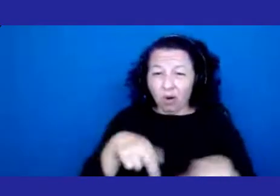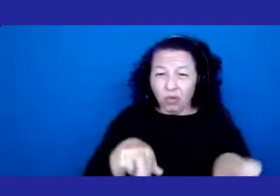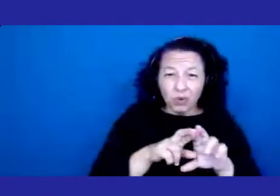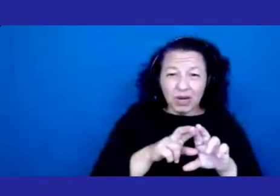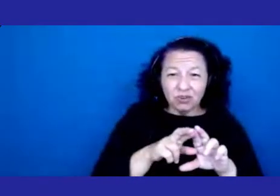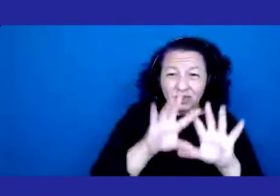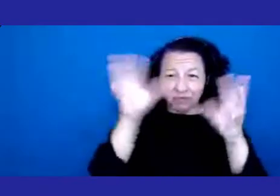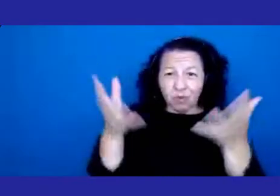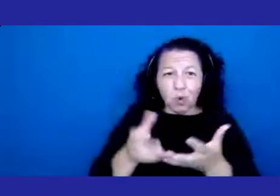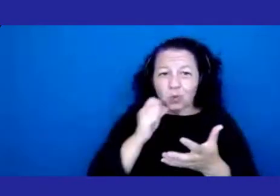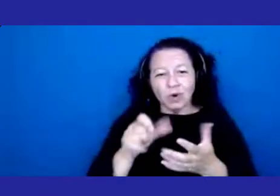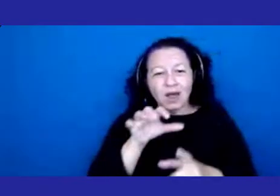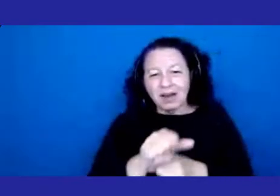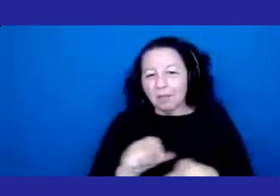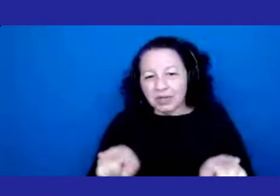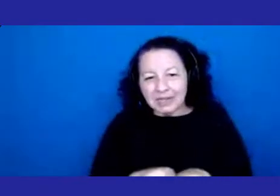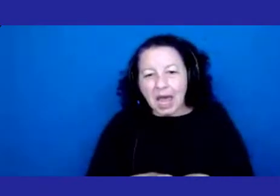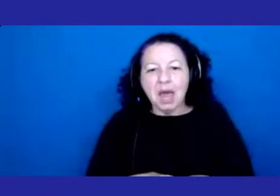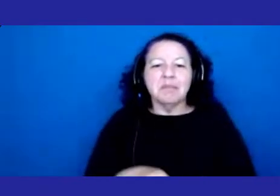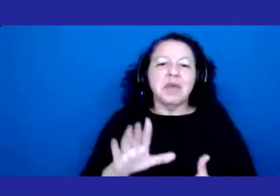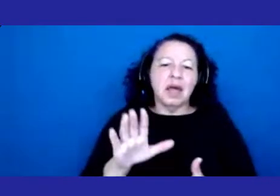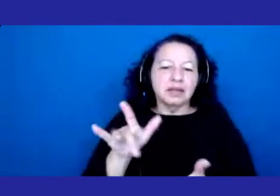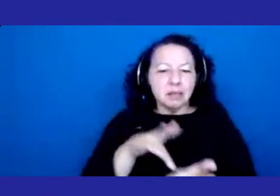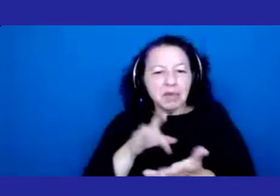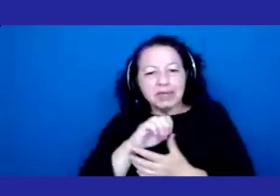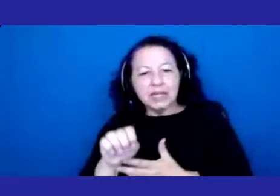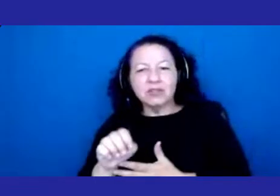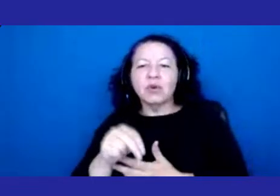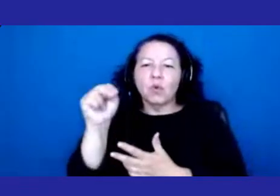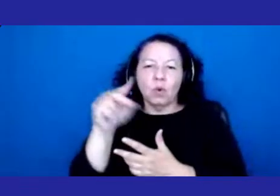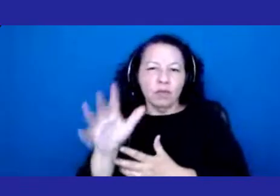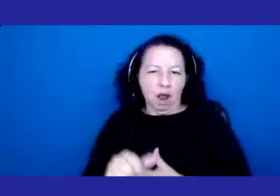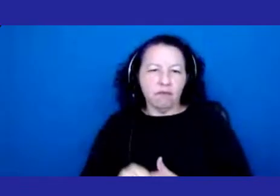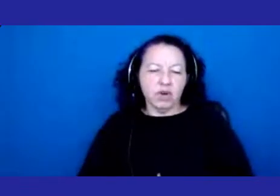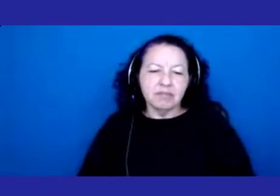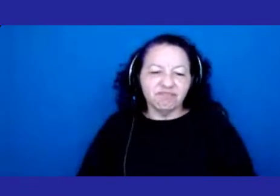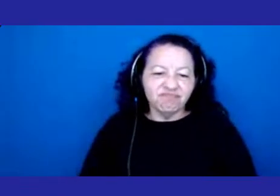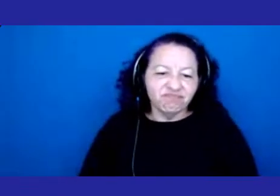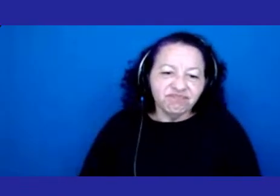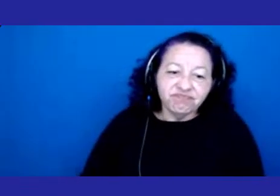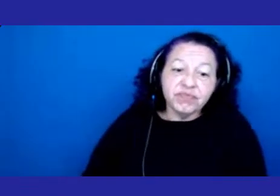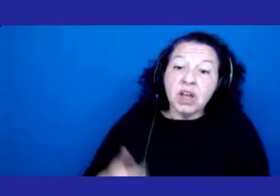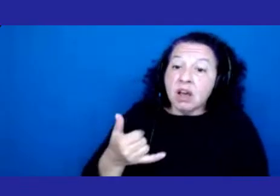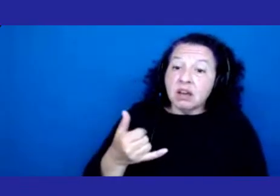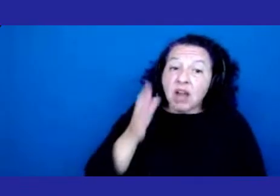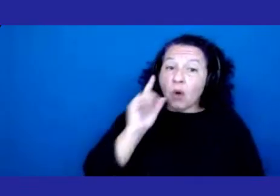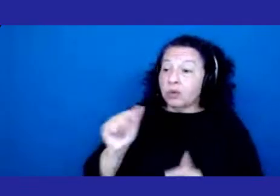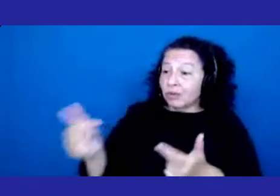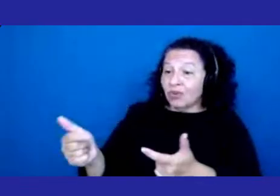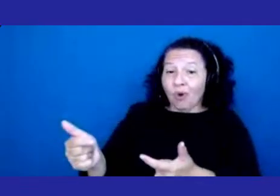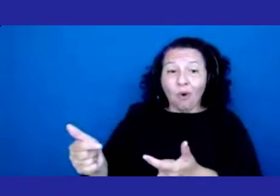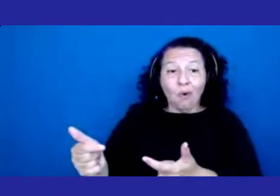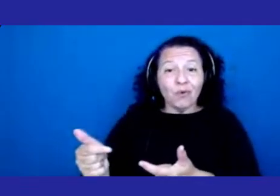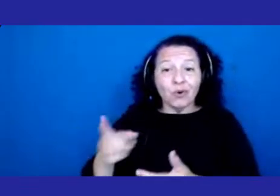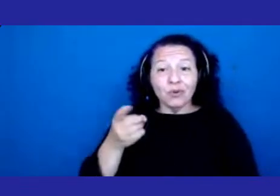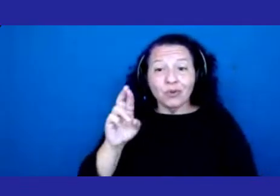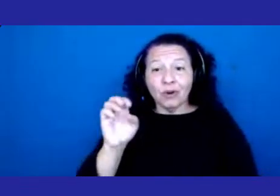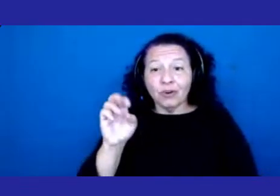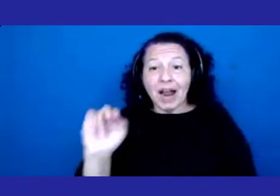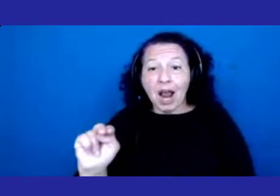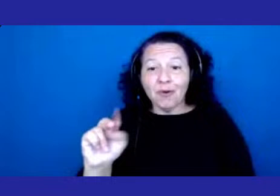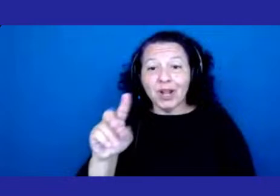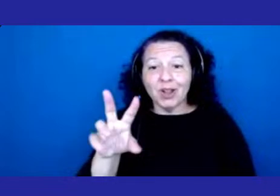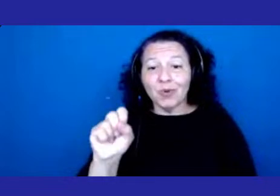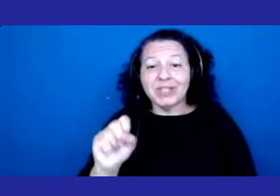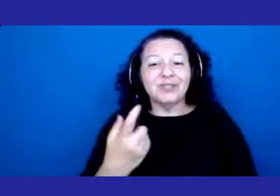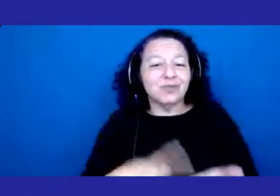such as the Middle East and Northern African ones that we looked at. And now I'm going to turn it over to Dr. Erin Lewis to talk about another